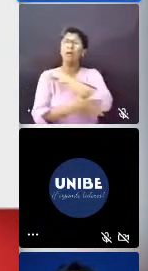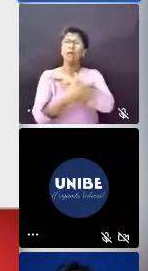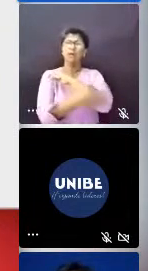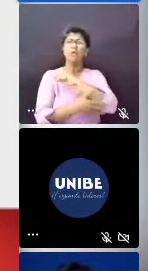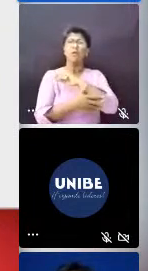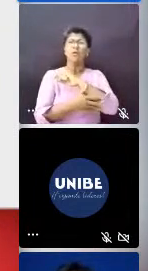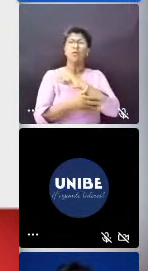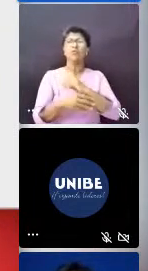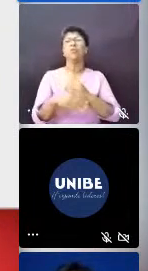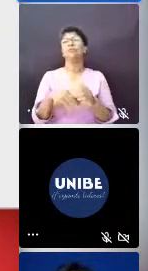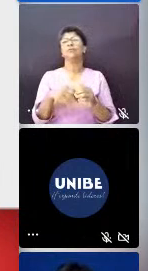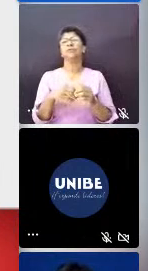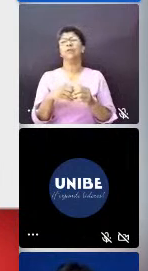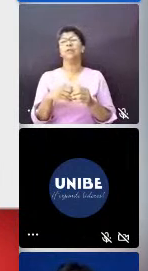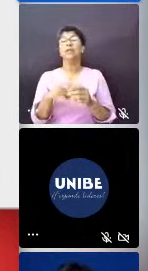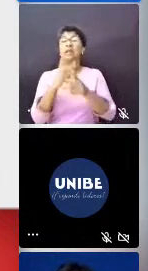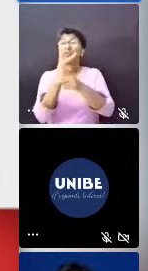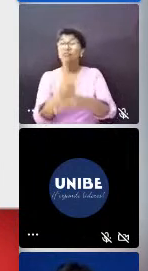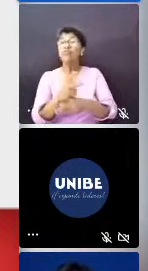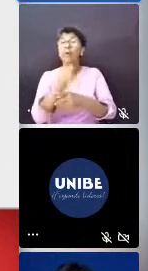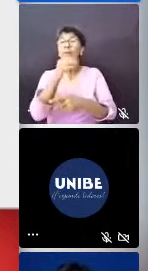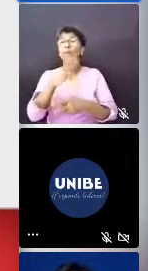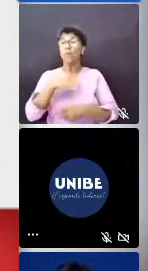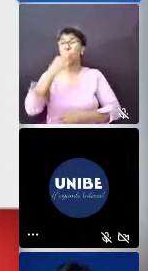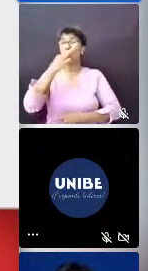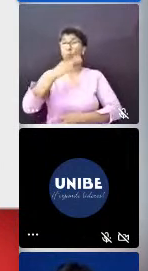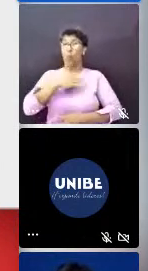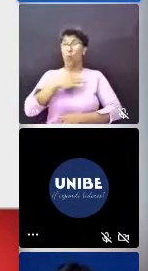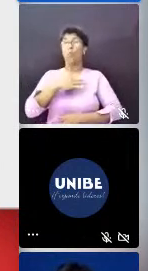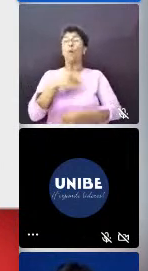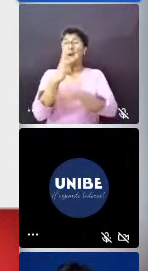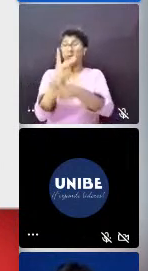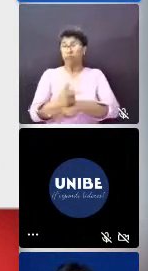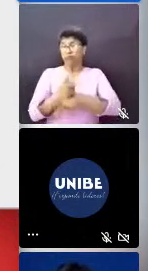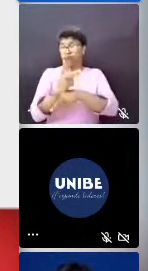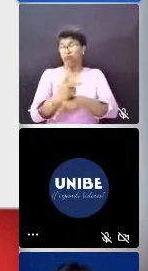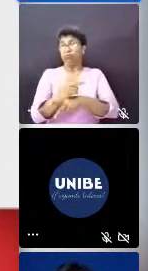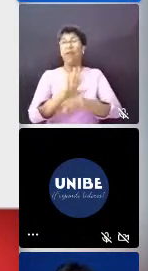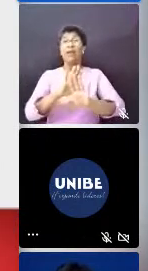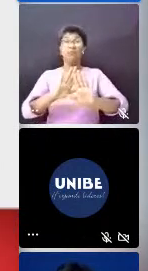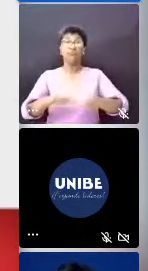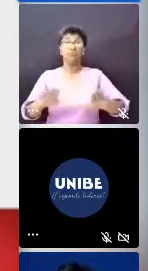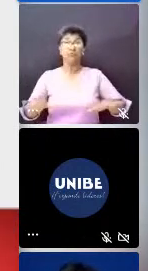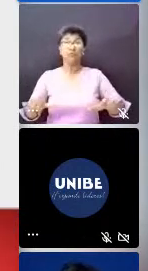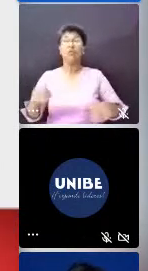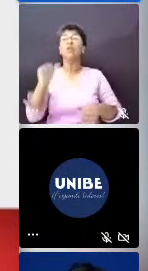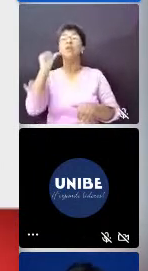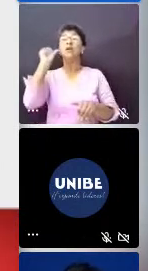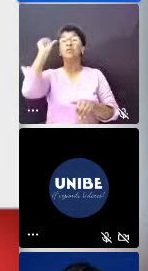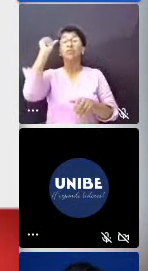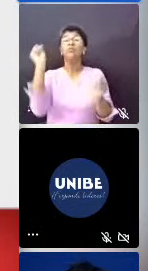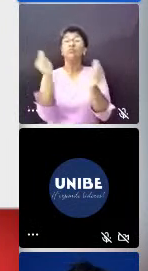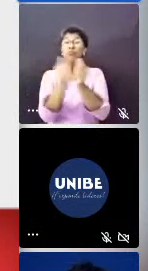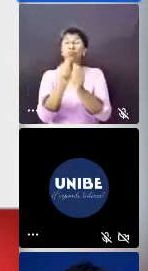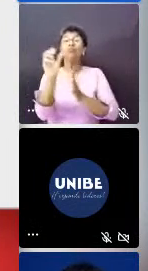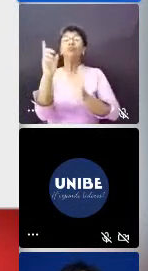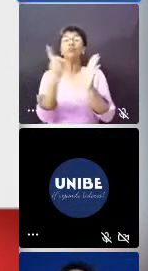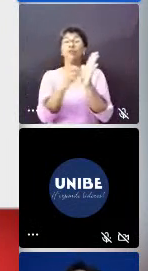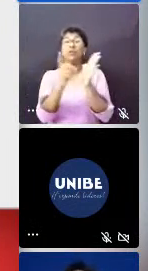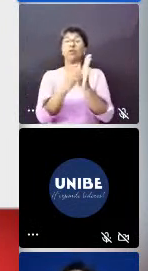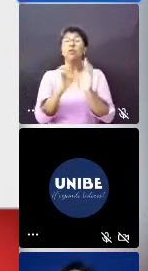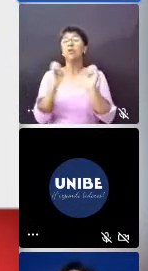a feminization of care. When we talk about children and adults with disabilities and